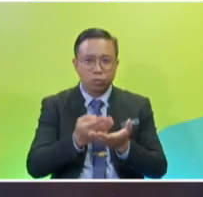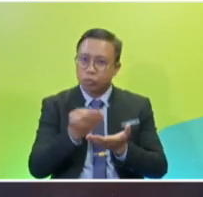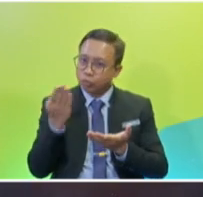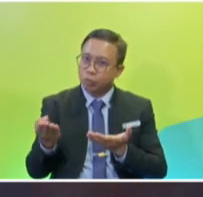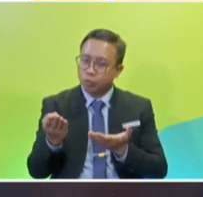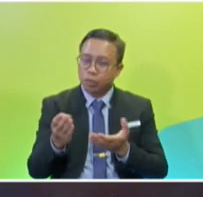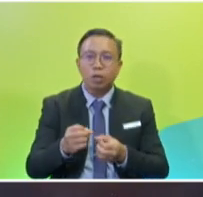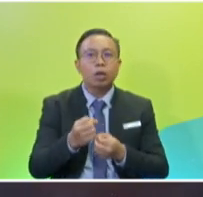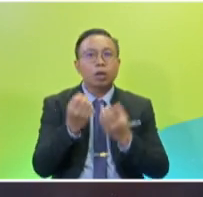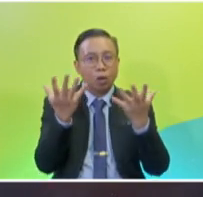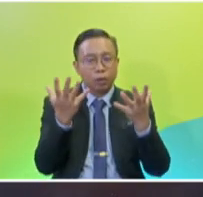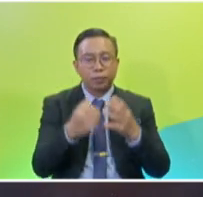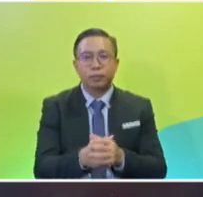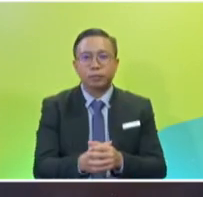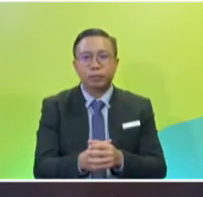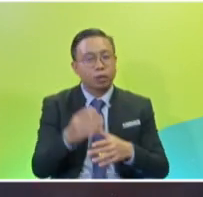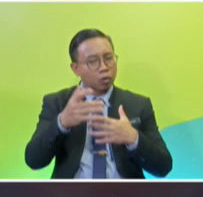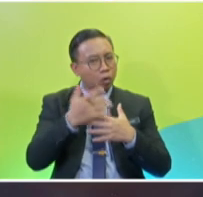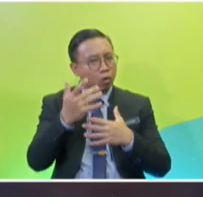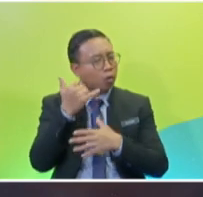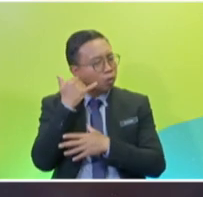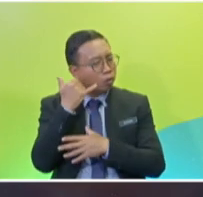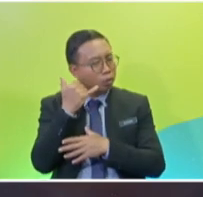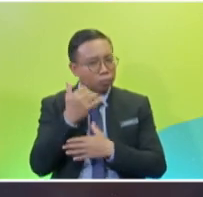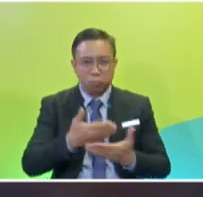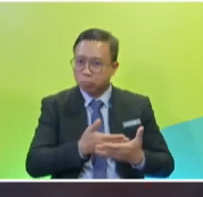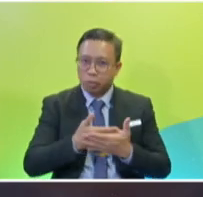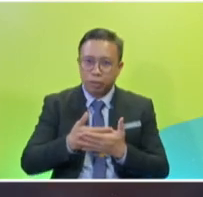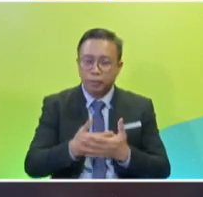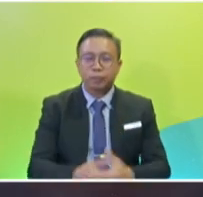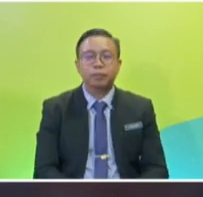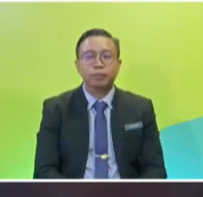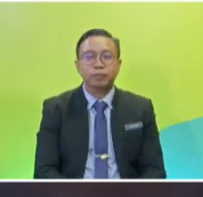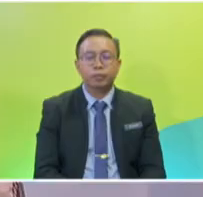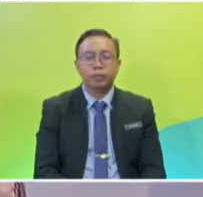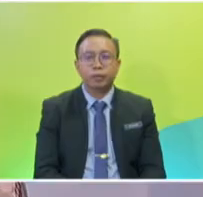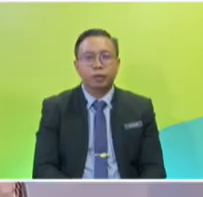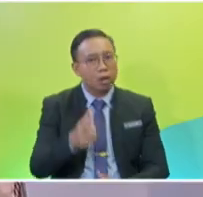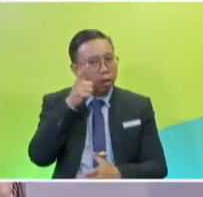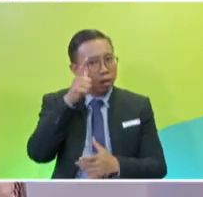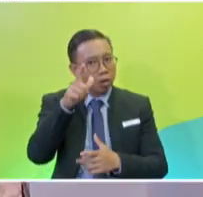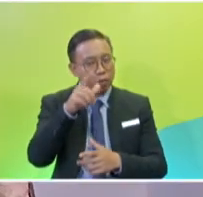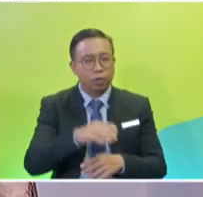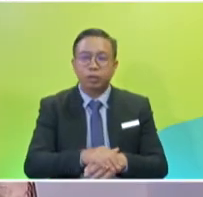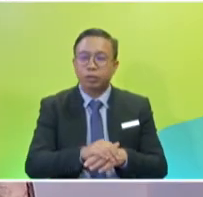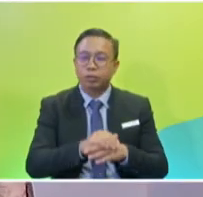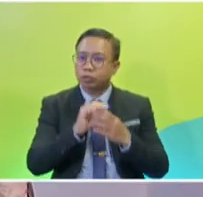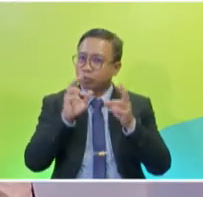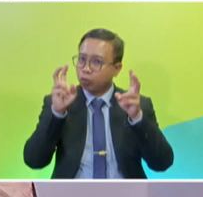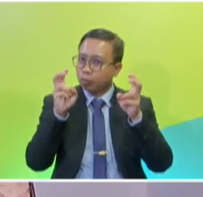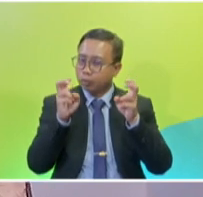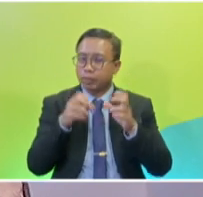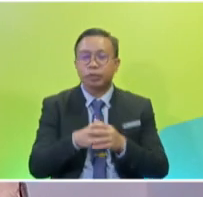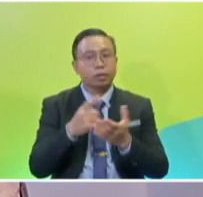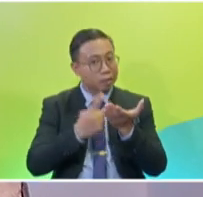stuff and you were calling your son. And what was happening there? Okay, Shafika, if you look at this topic that we're going to discuss